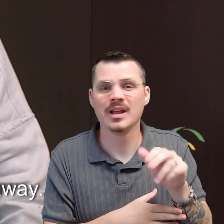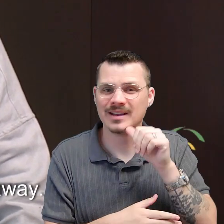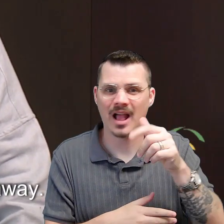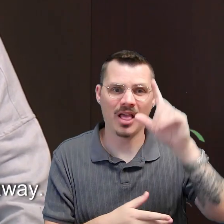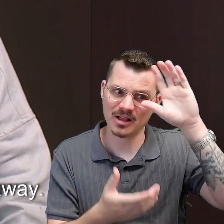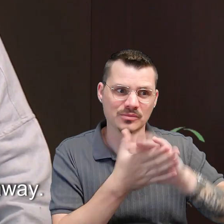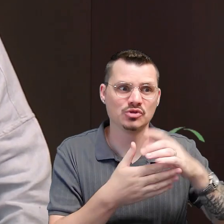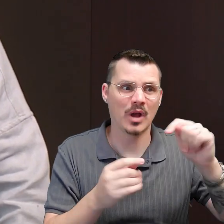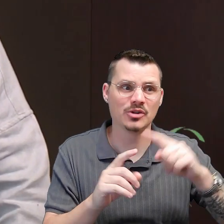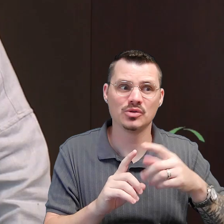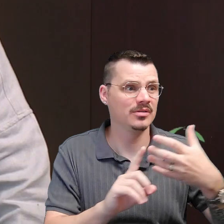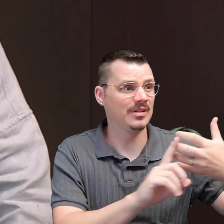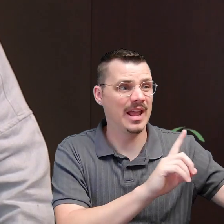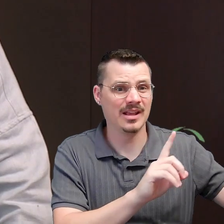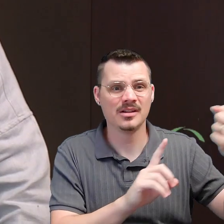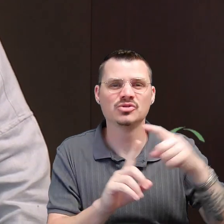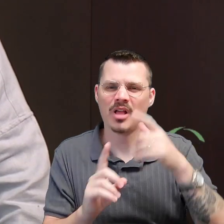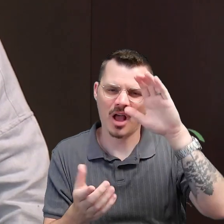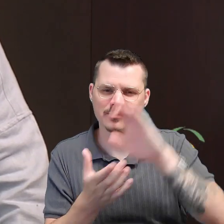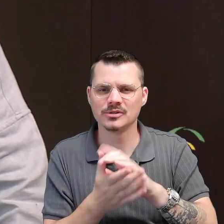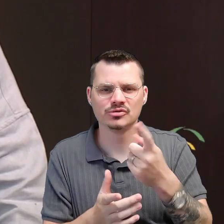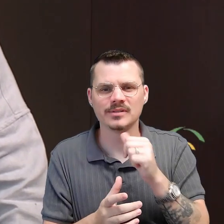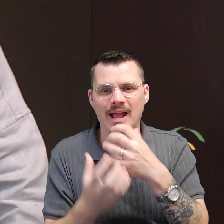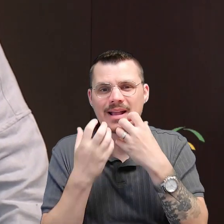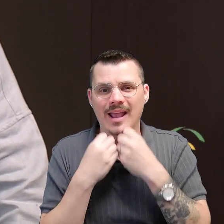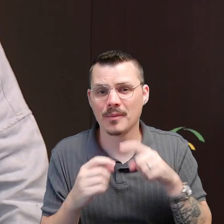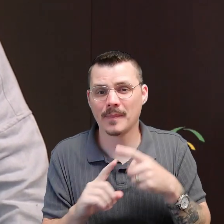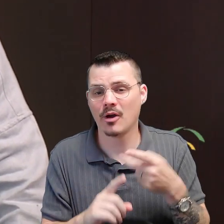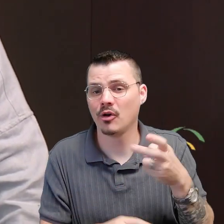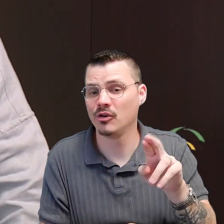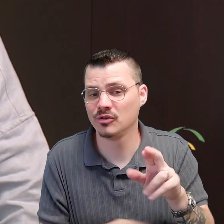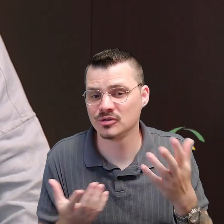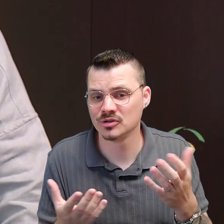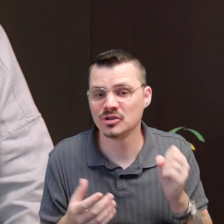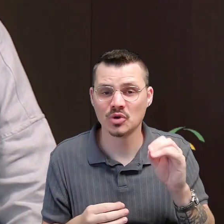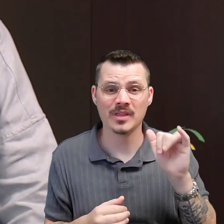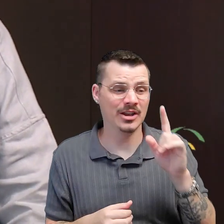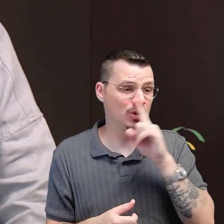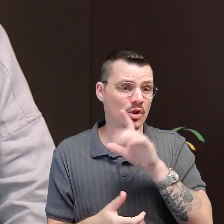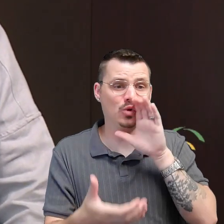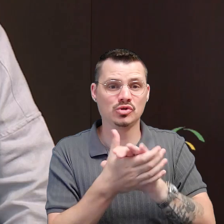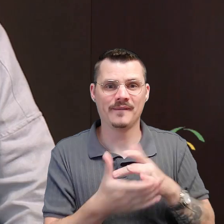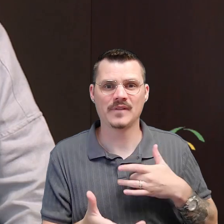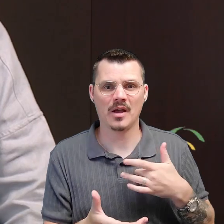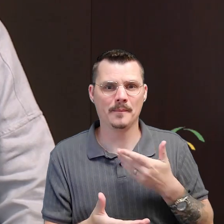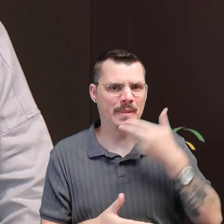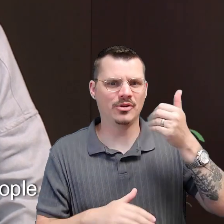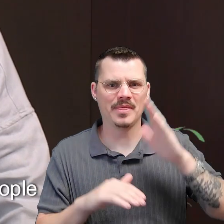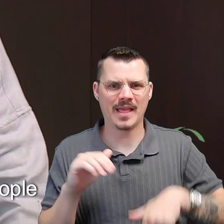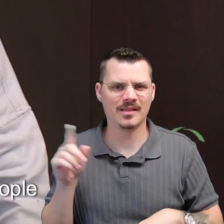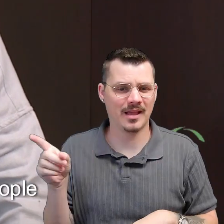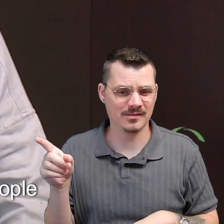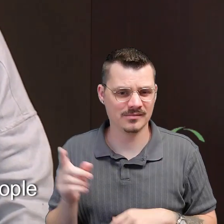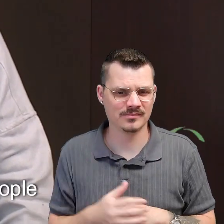nobody trying to take him away. He just didn't care about her, which was the truth. So the delusion was better.